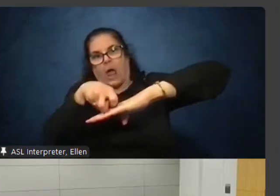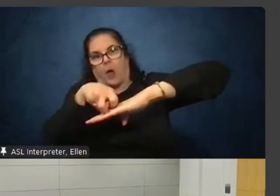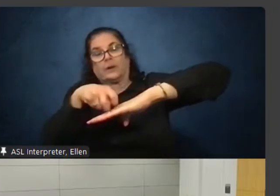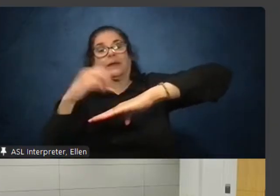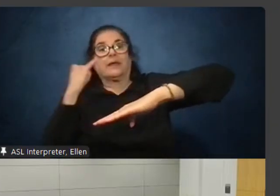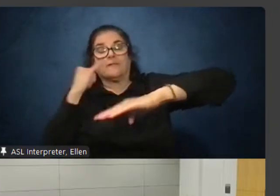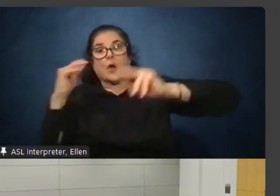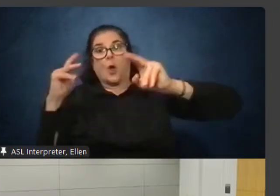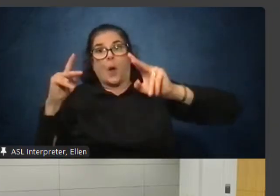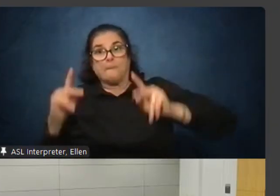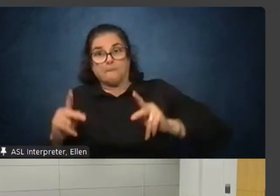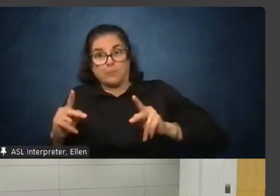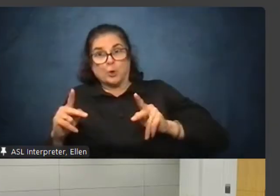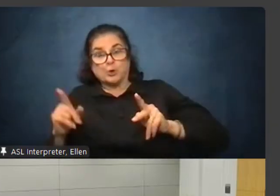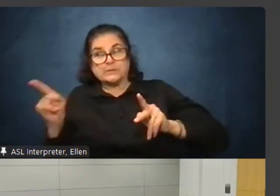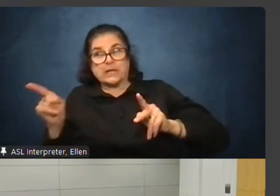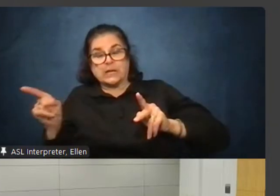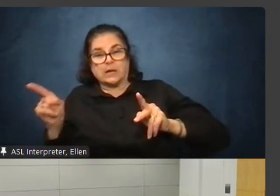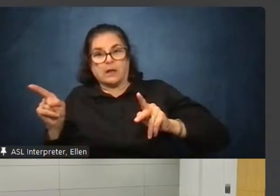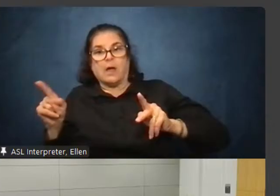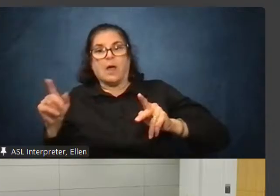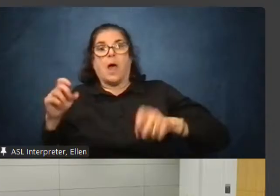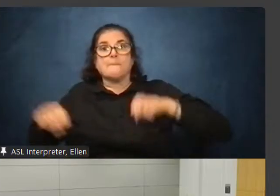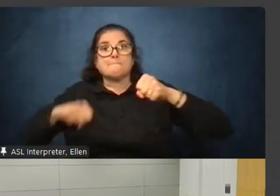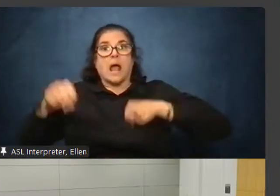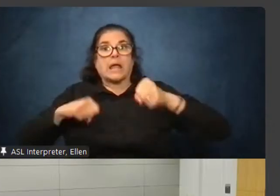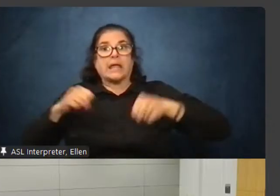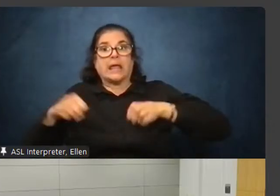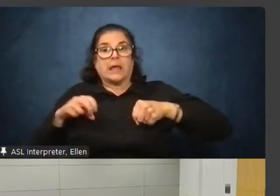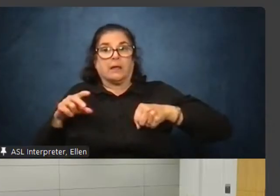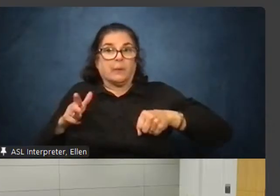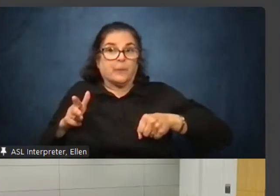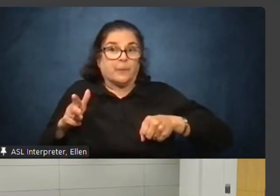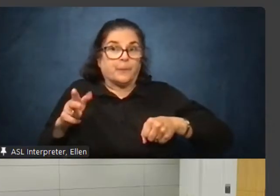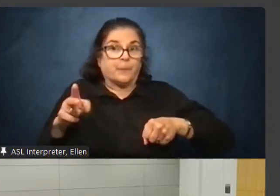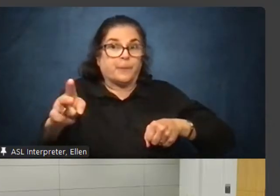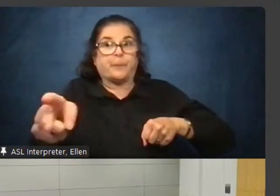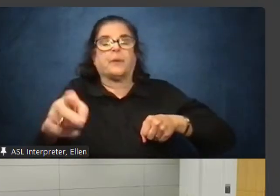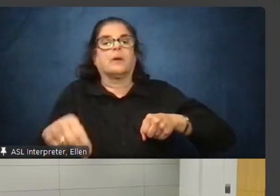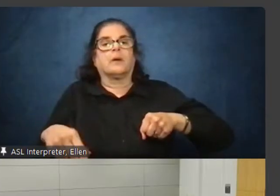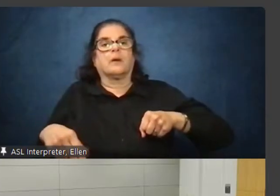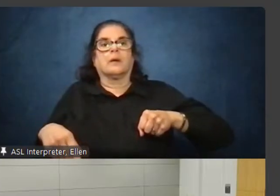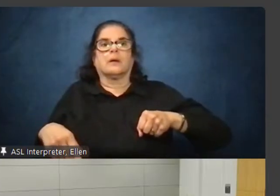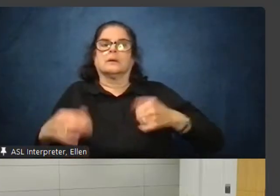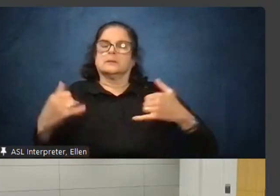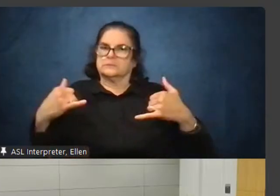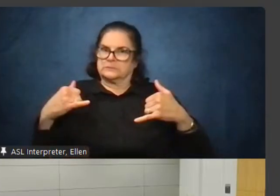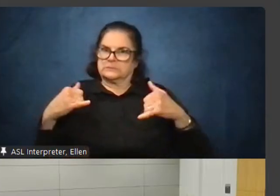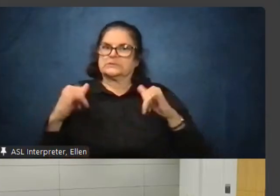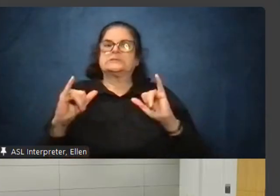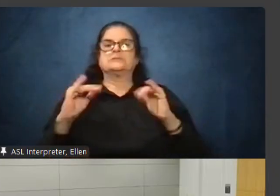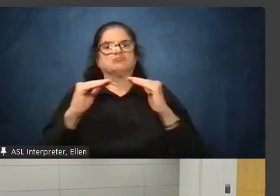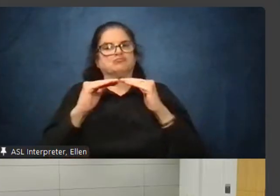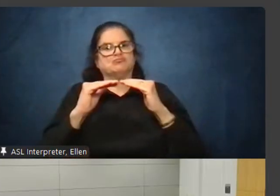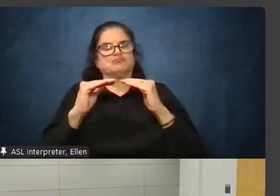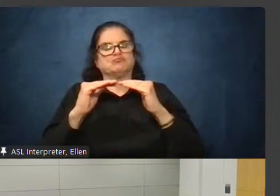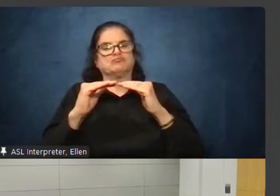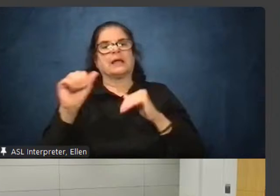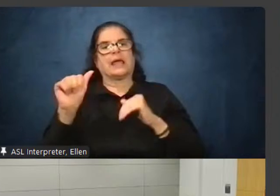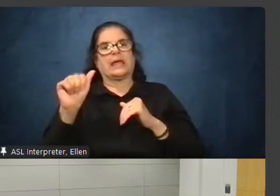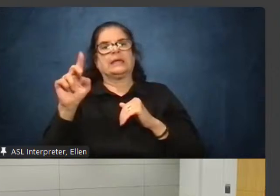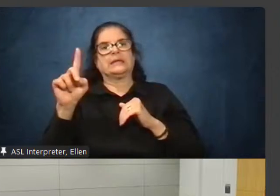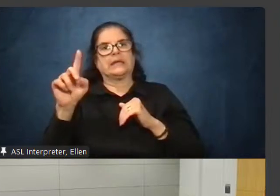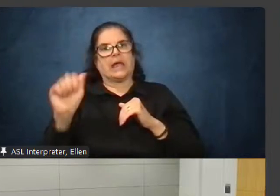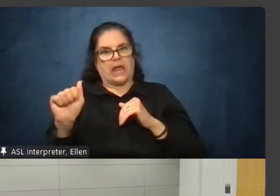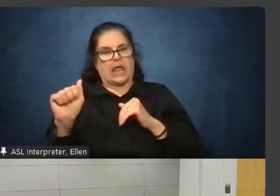biking, they would kind of navigate each other in that space. So we still provide a level enough ADA space for